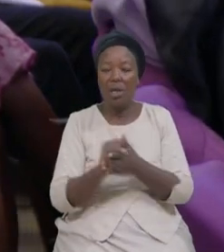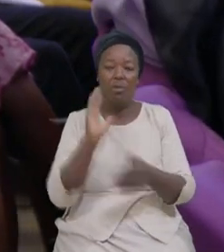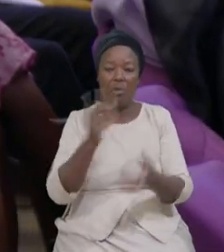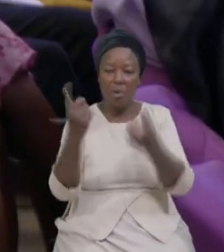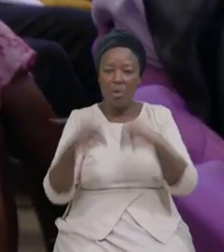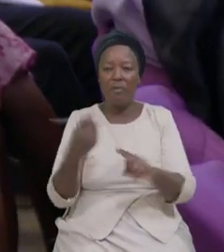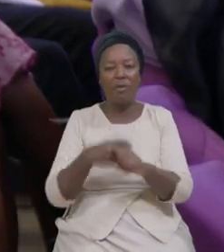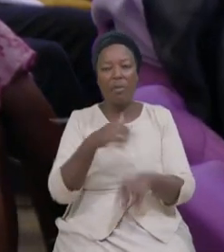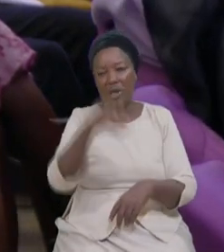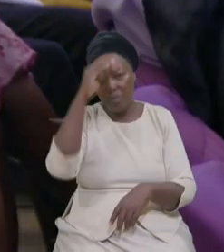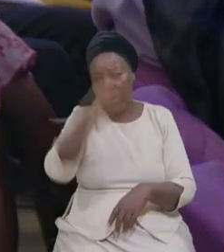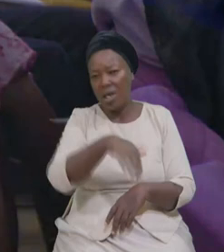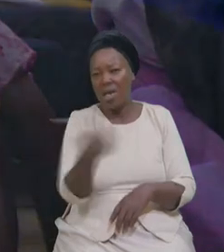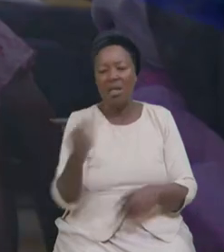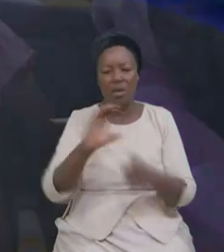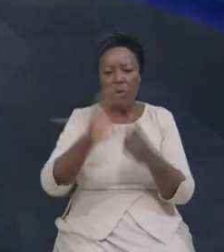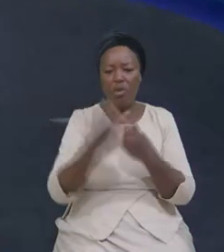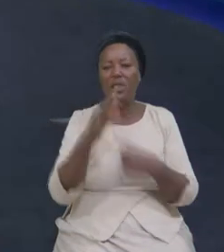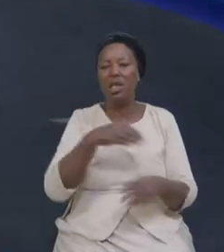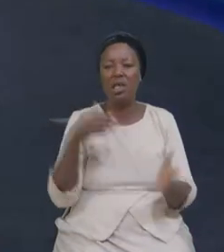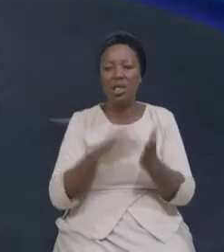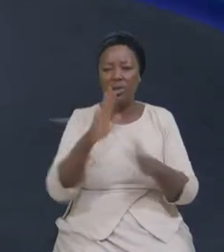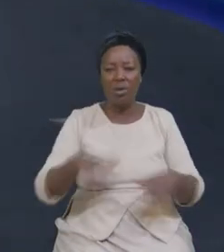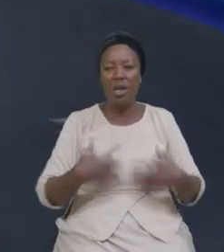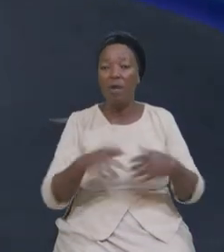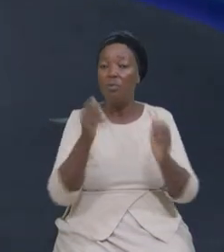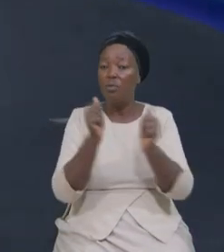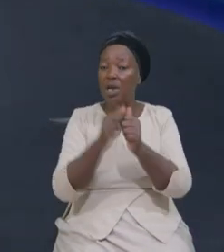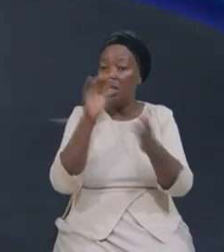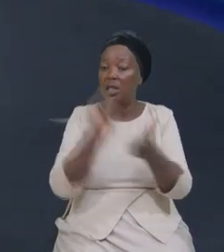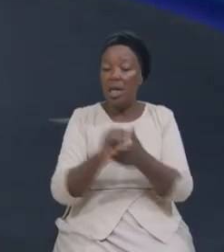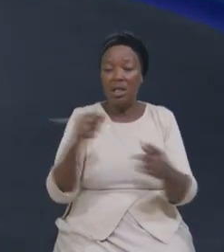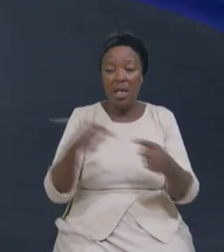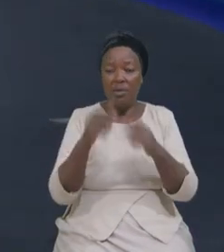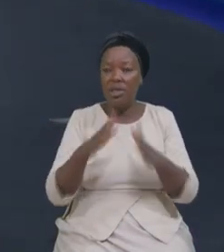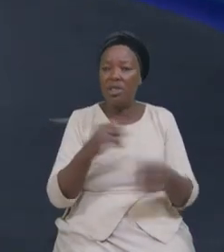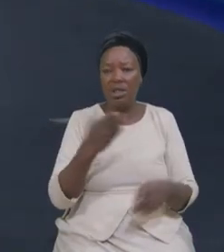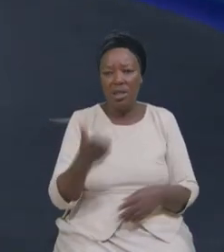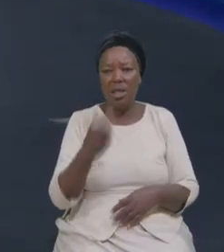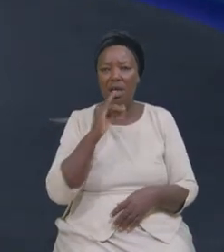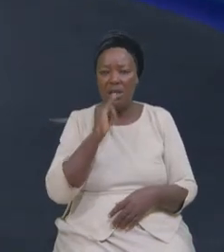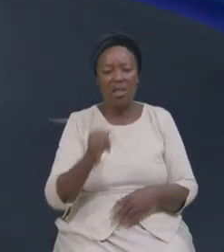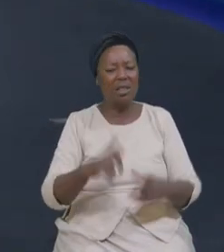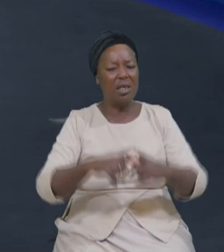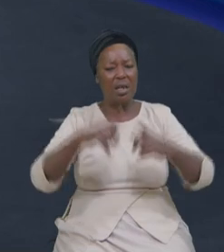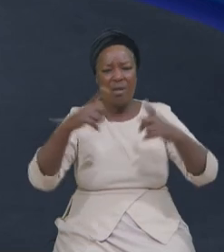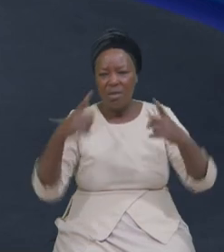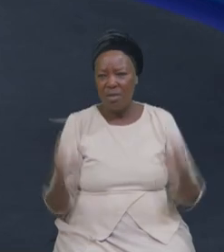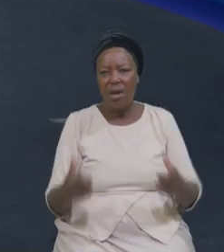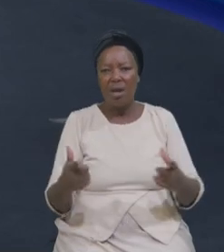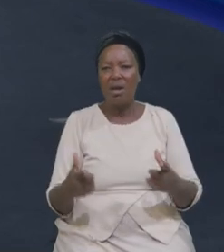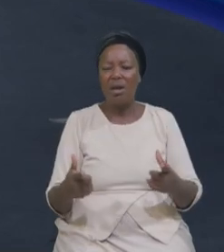woman, any community against your life, with that enmity, there is an exploit by